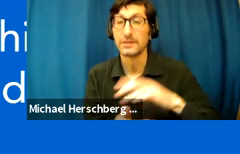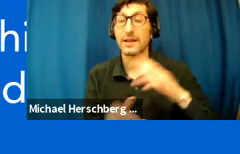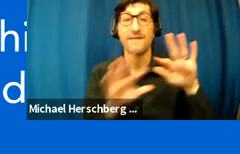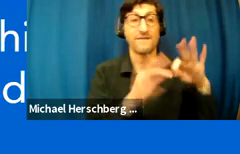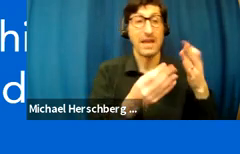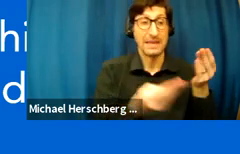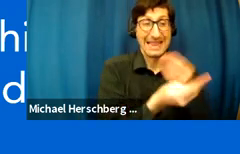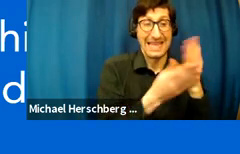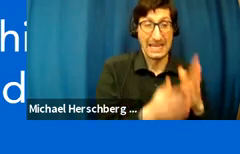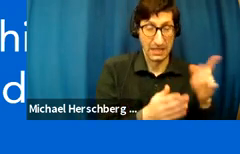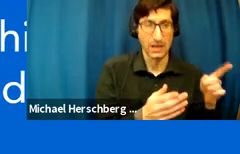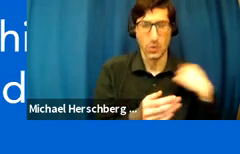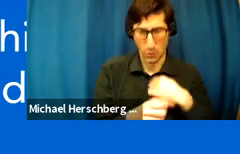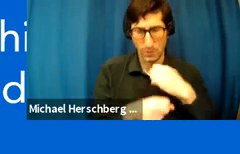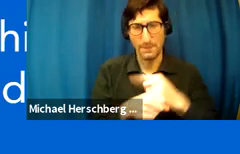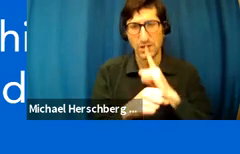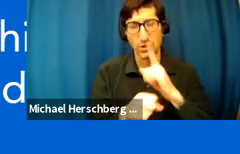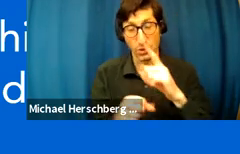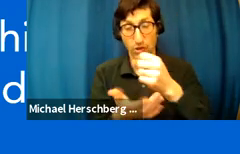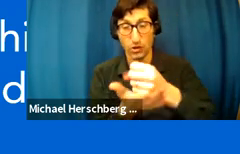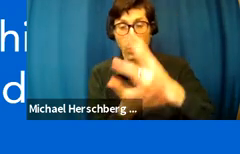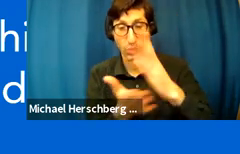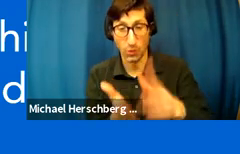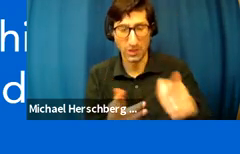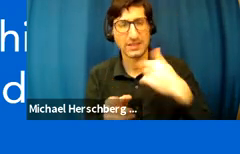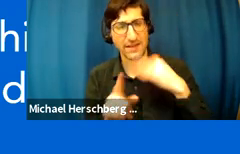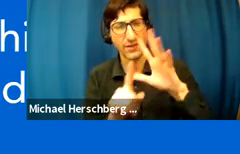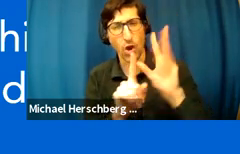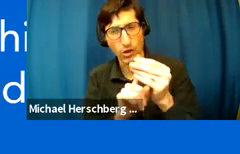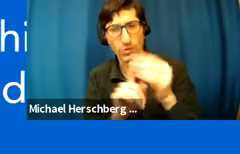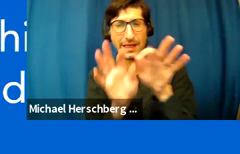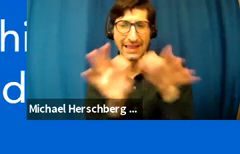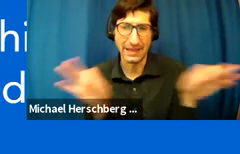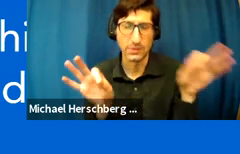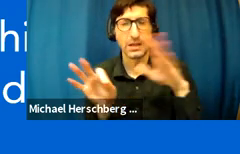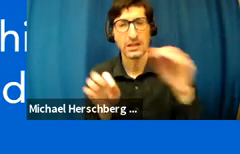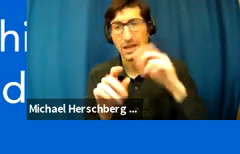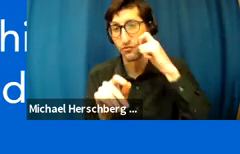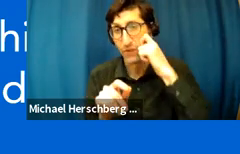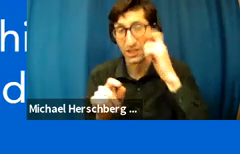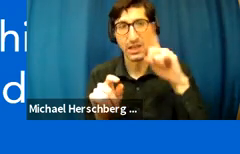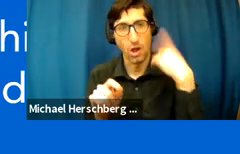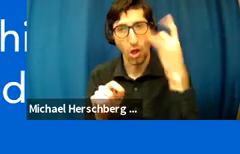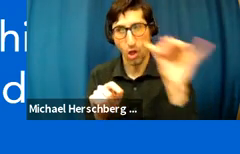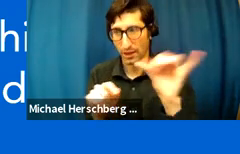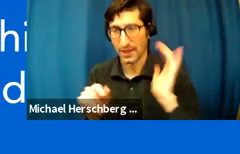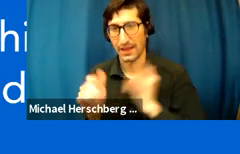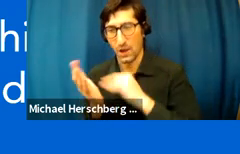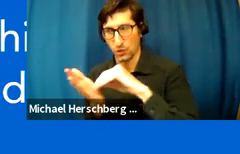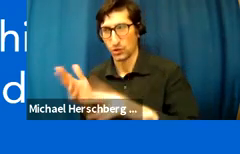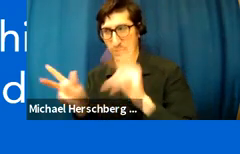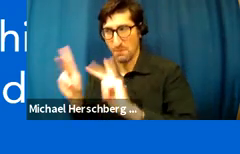liaisons, we've worked hard to ensure that social workers are culturally, linguistically, and racially reflective of our students,